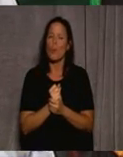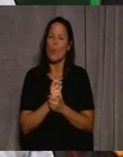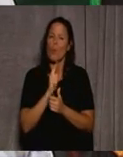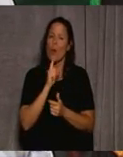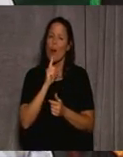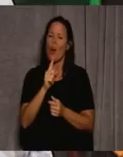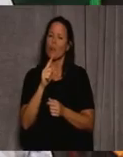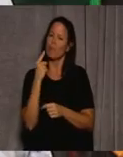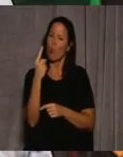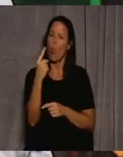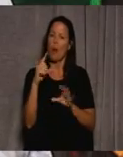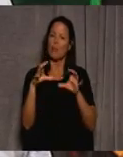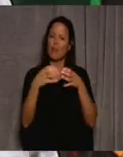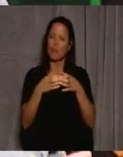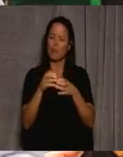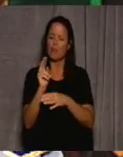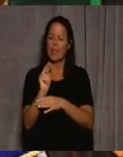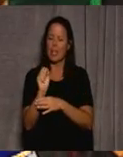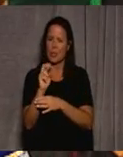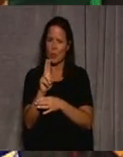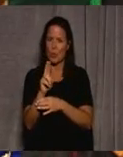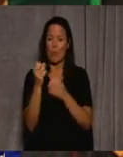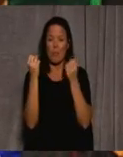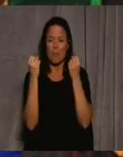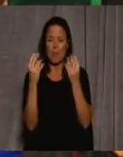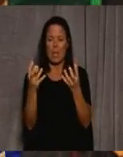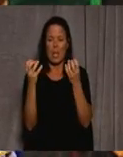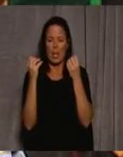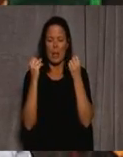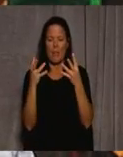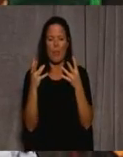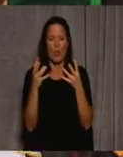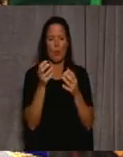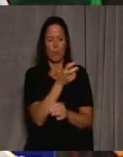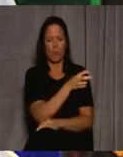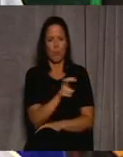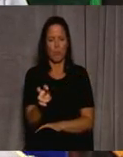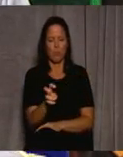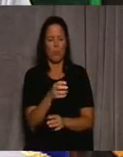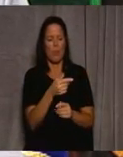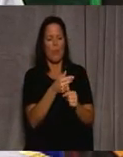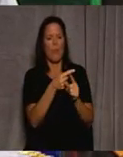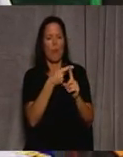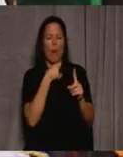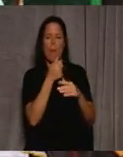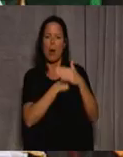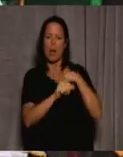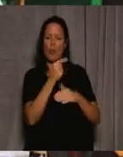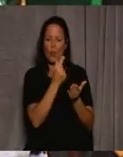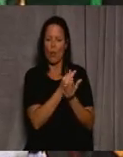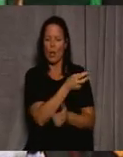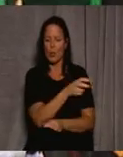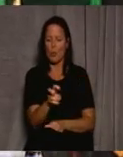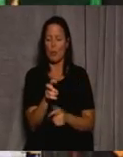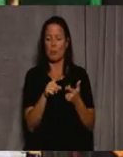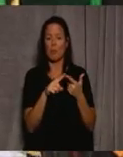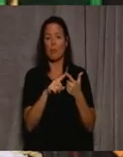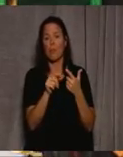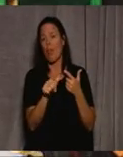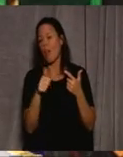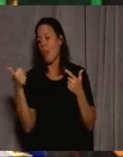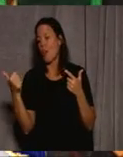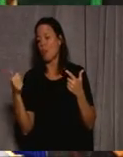NSU. Many of you came right straight out of undergraduate school. Others took